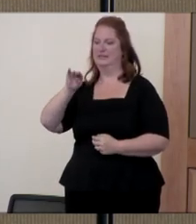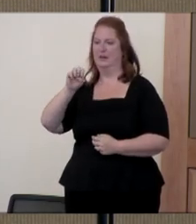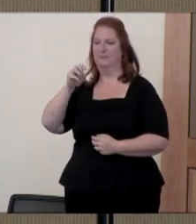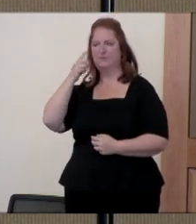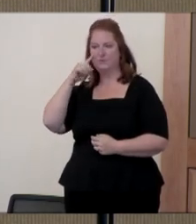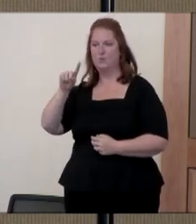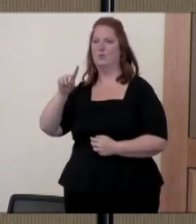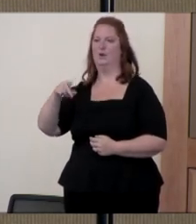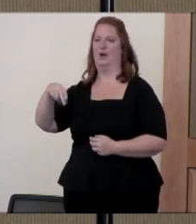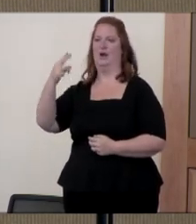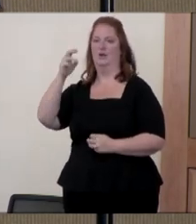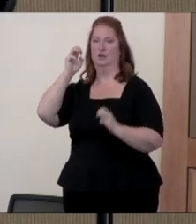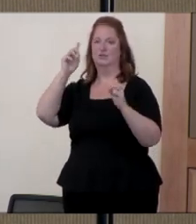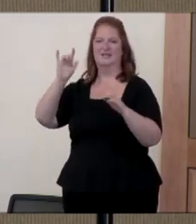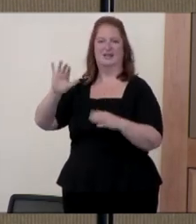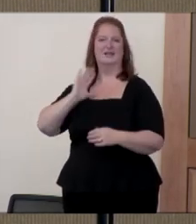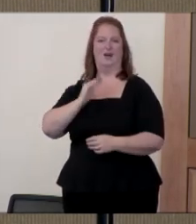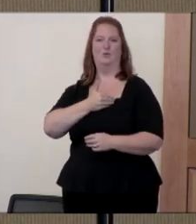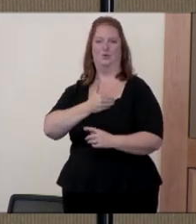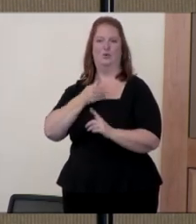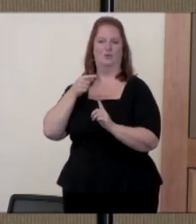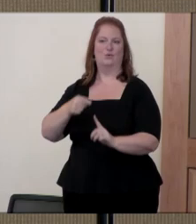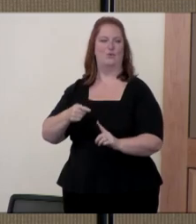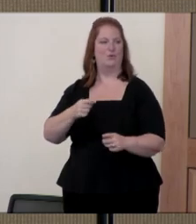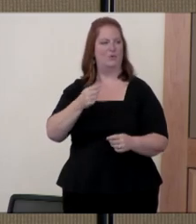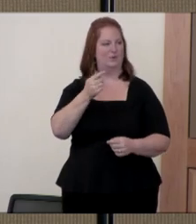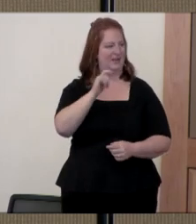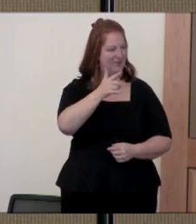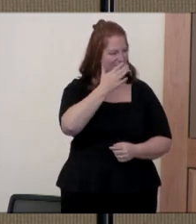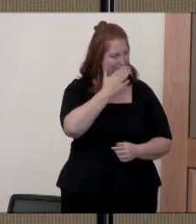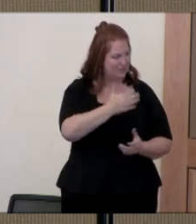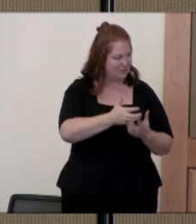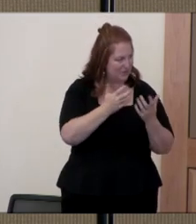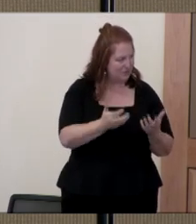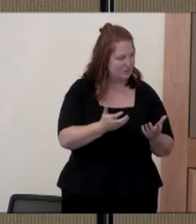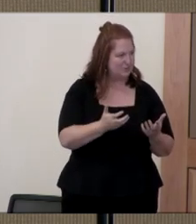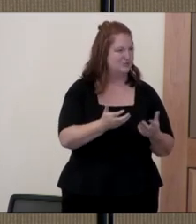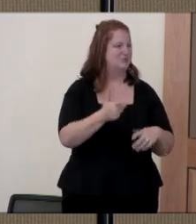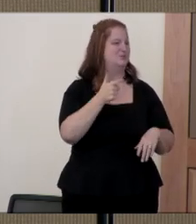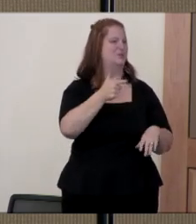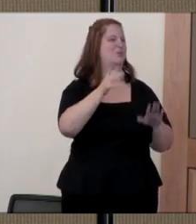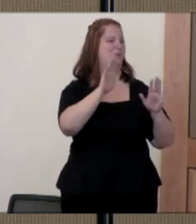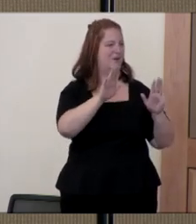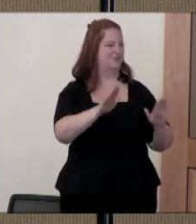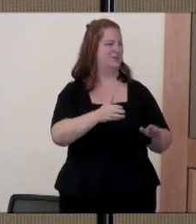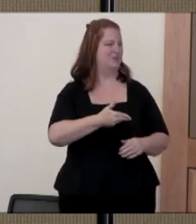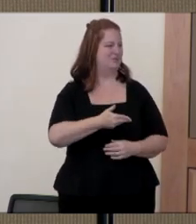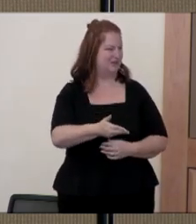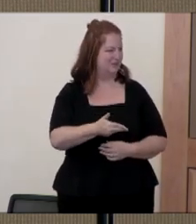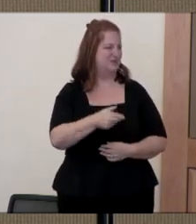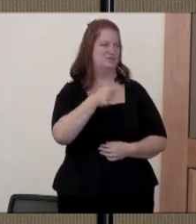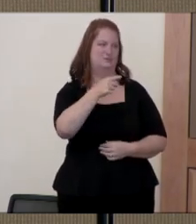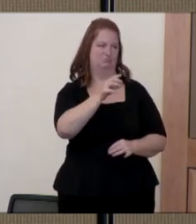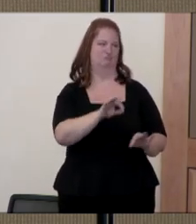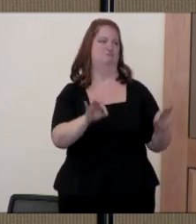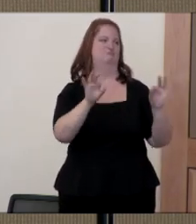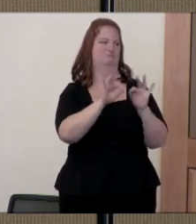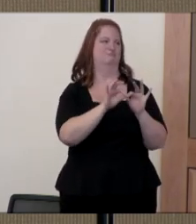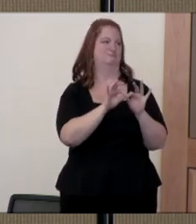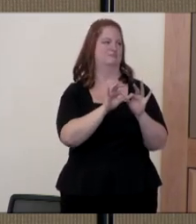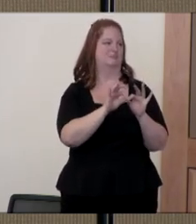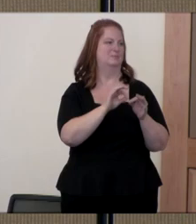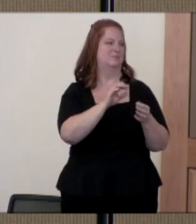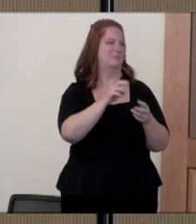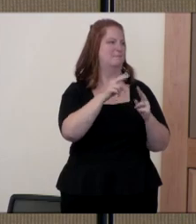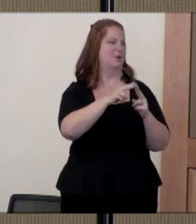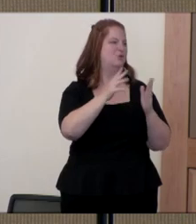really what we are all about. Gail, thank you so much for that great introduction. You're a vital partner in the work that